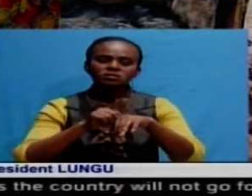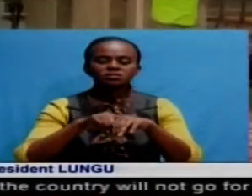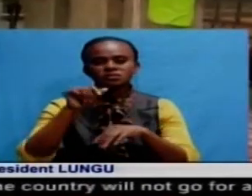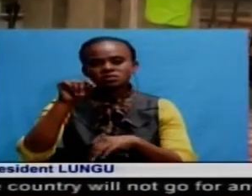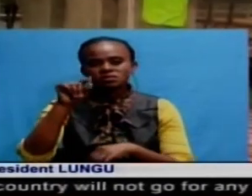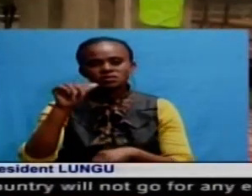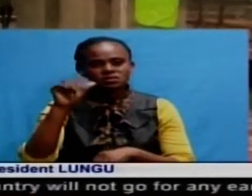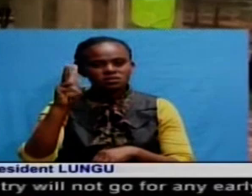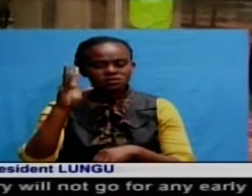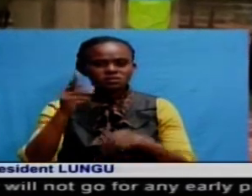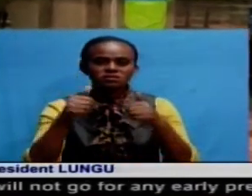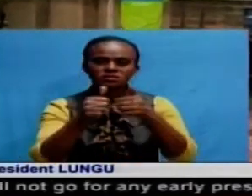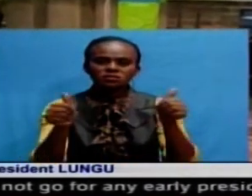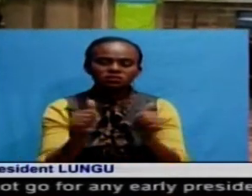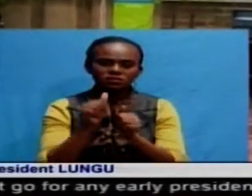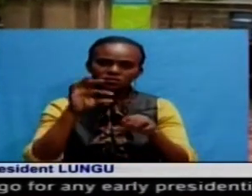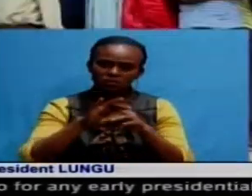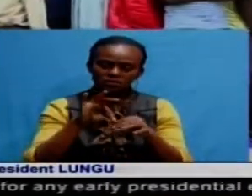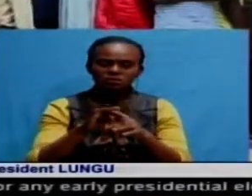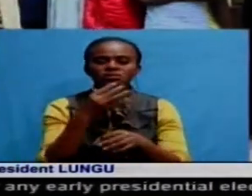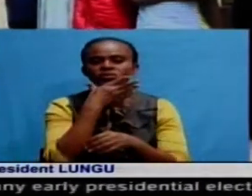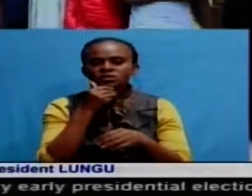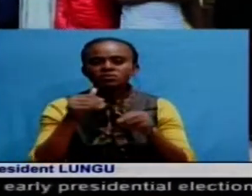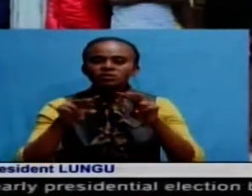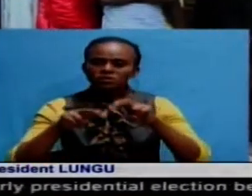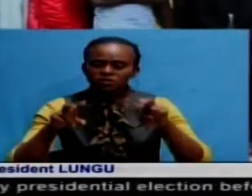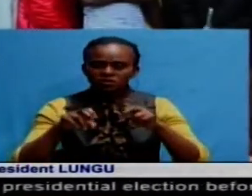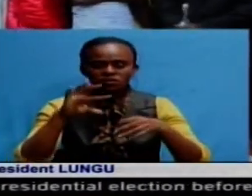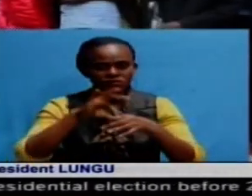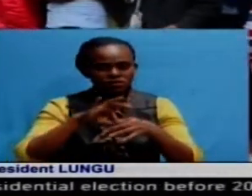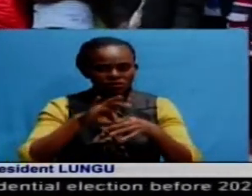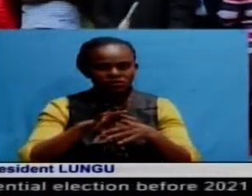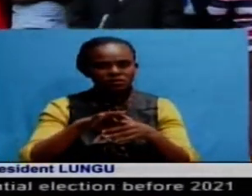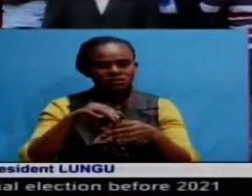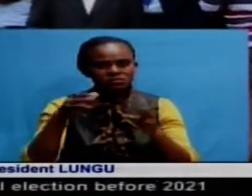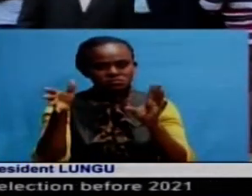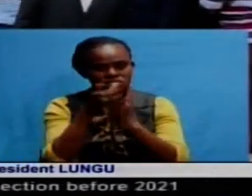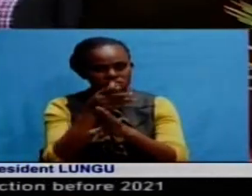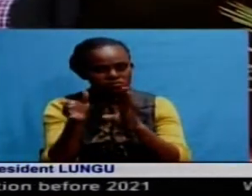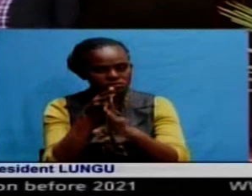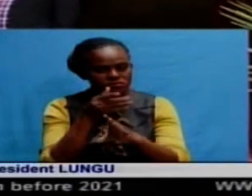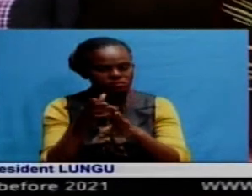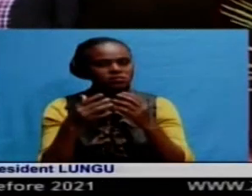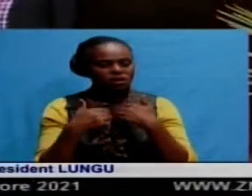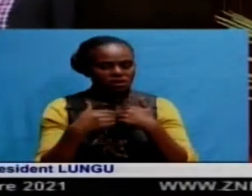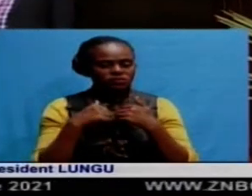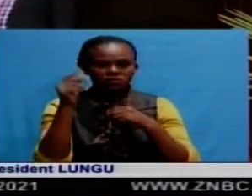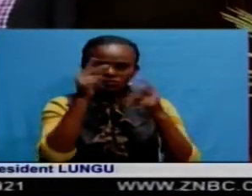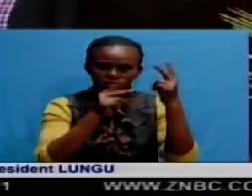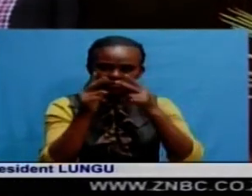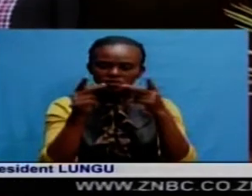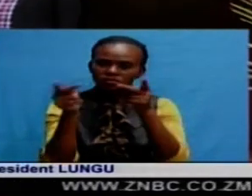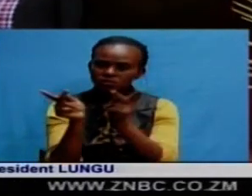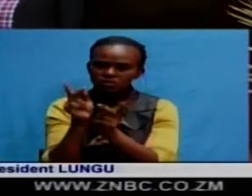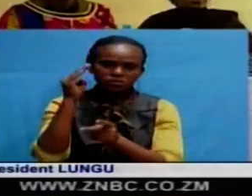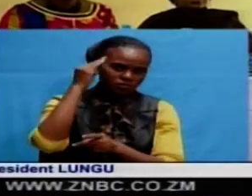election. For this reason, the Commission of Inquiry into Voting Patterns and Electoral Violence has visited the area to hear first-account